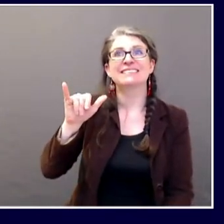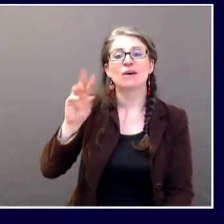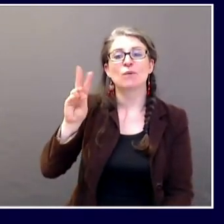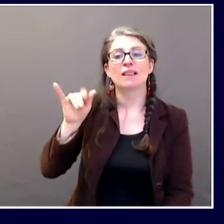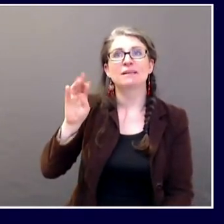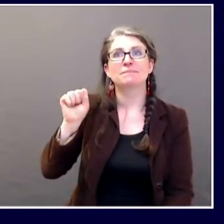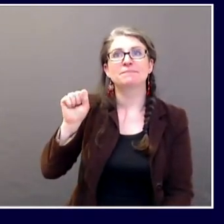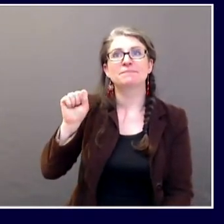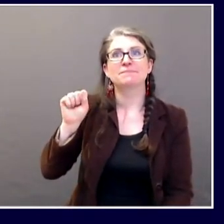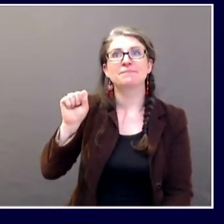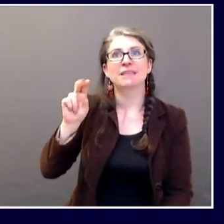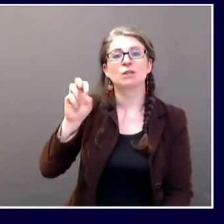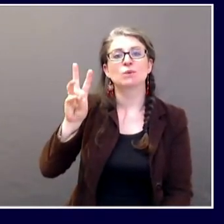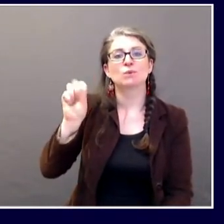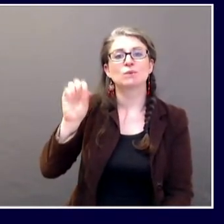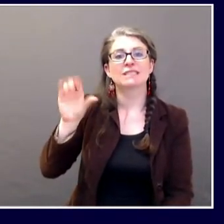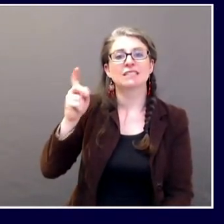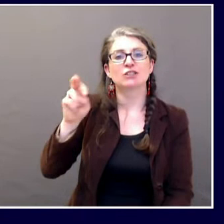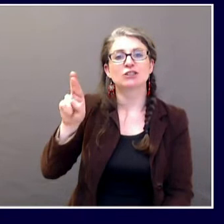taking my question.